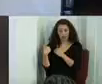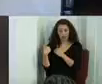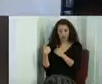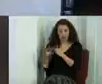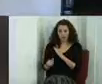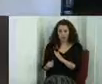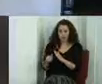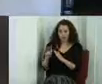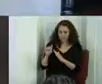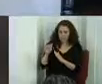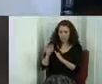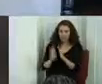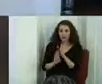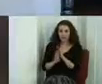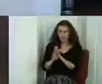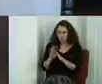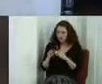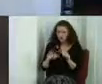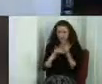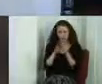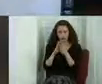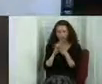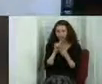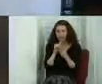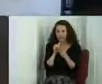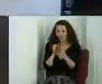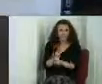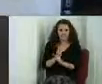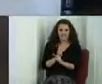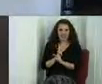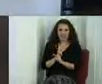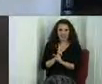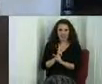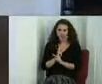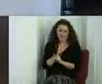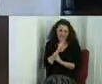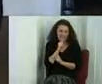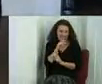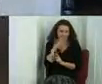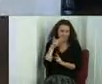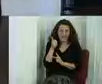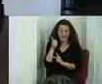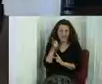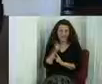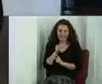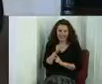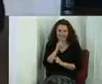this community, is not just to keep it to ourselves and make us the best kept secret in Los Angeles.